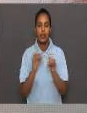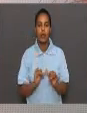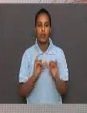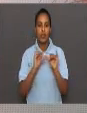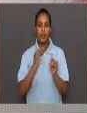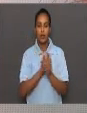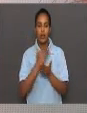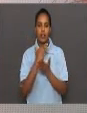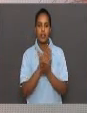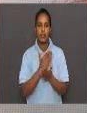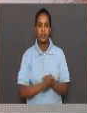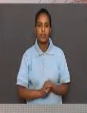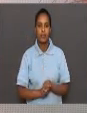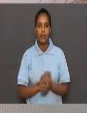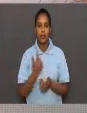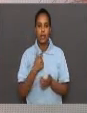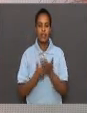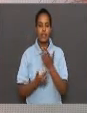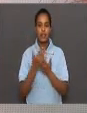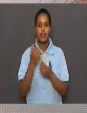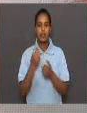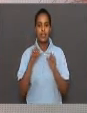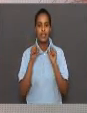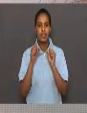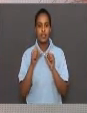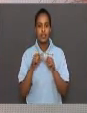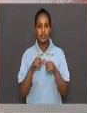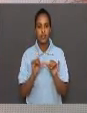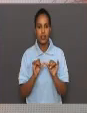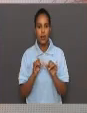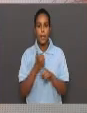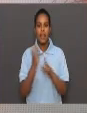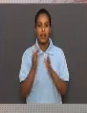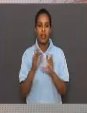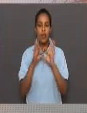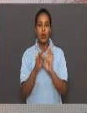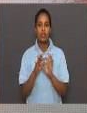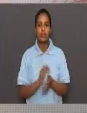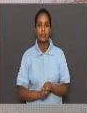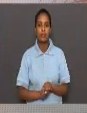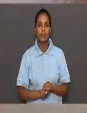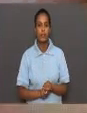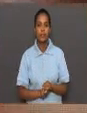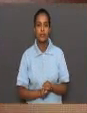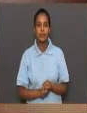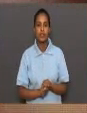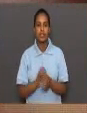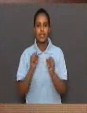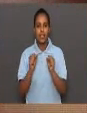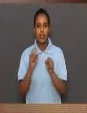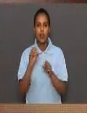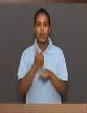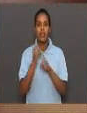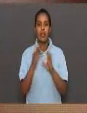Let us continue our lesson by discussing the strength of metallic bonds. The